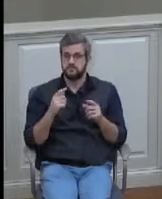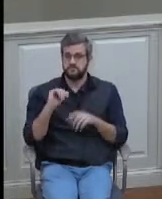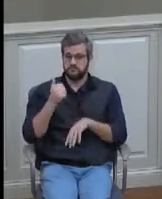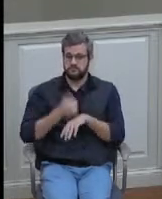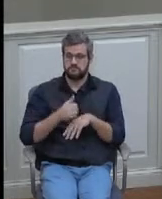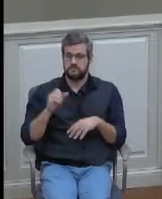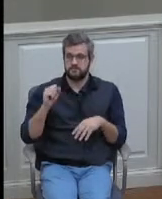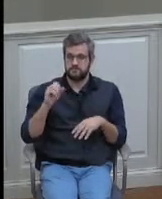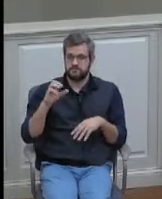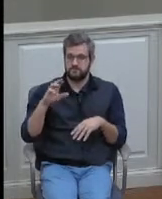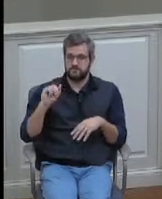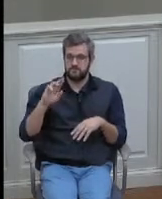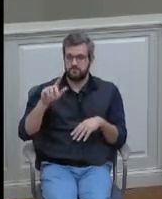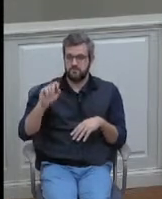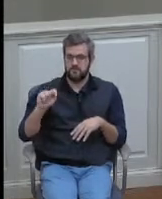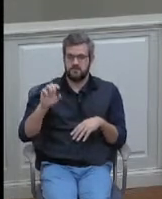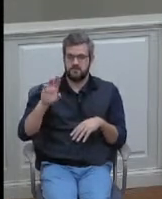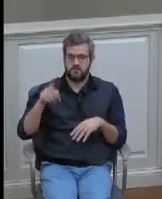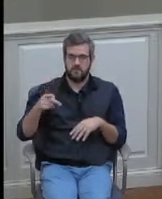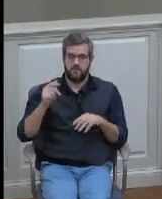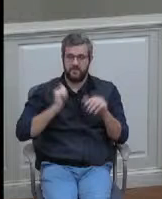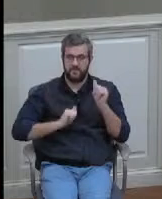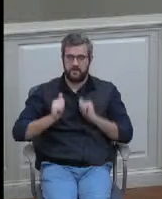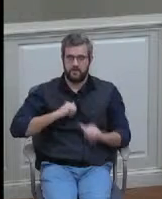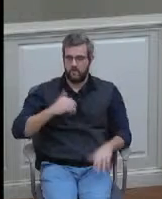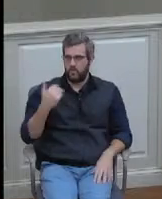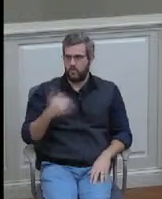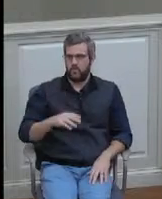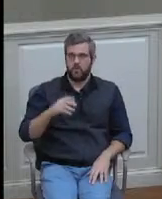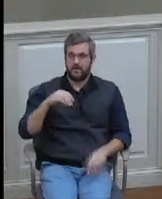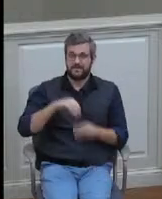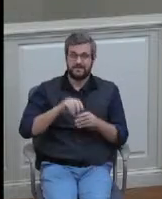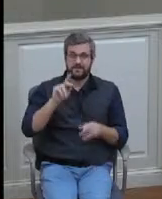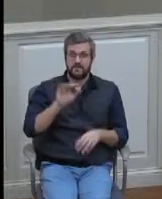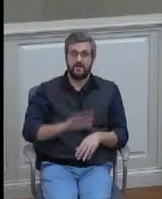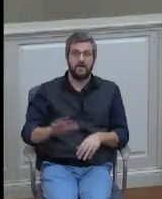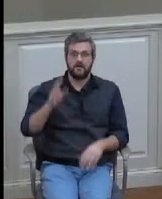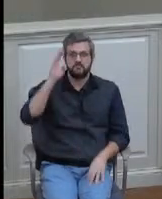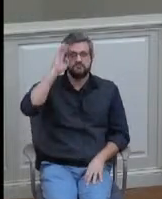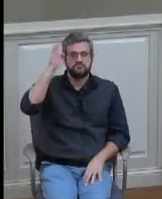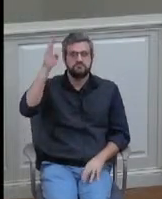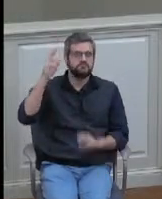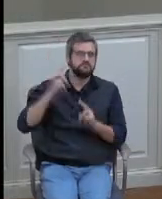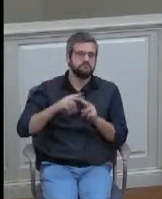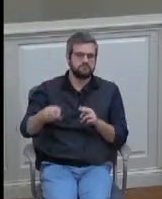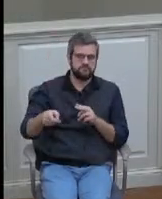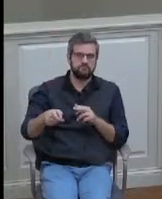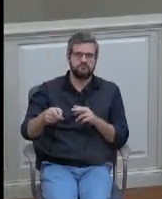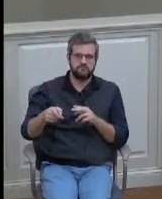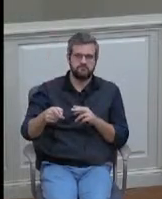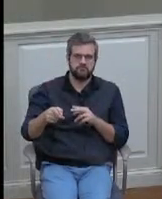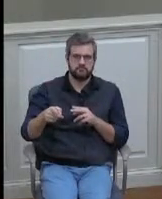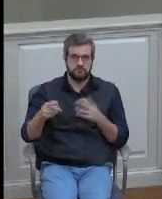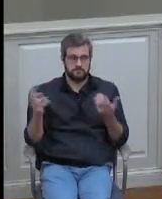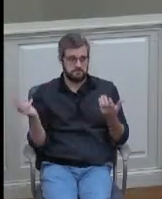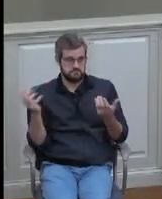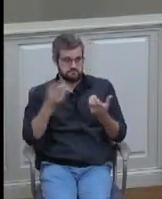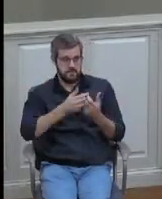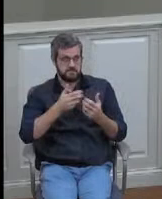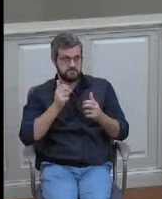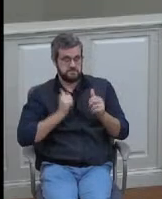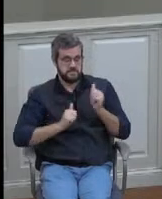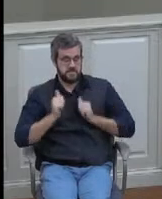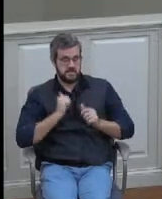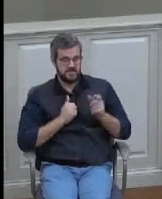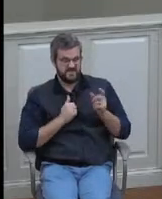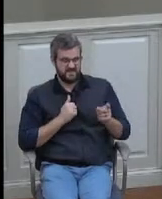Cup Theater, which is one of the most innovative theaters in the state of Kentucky. It's a site-specific theater that matches the play,